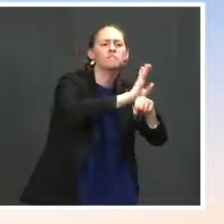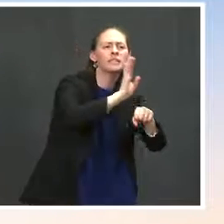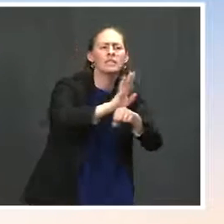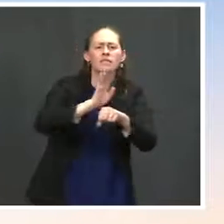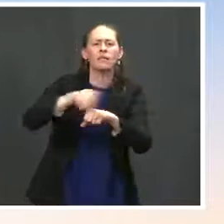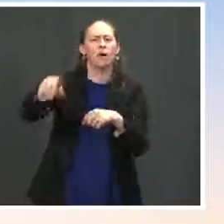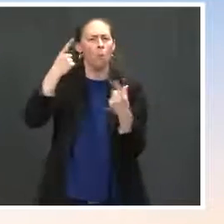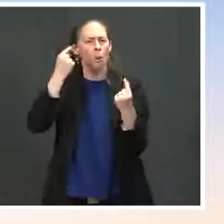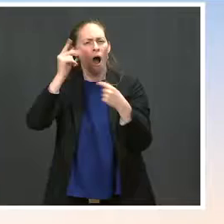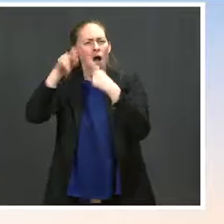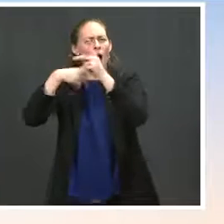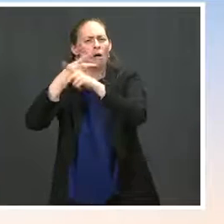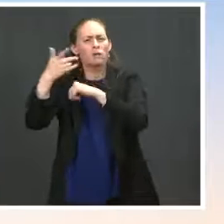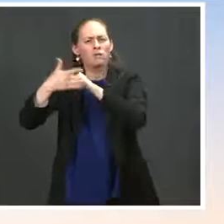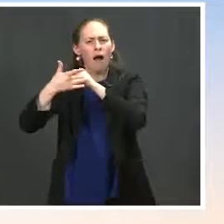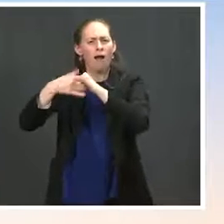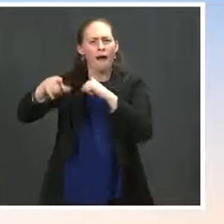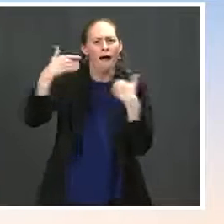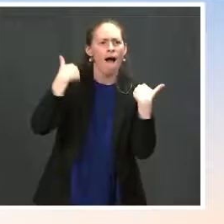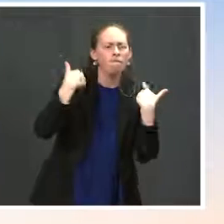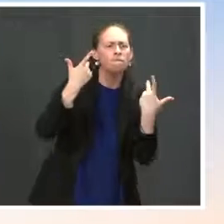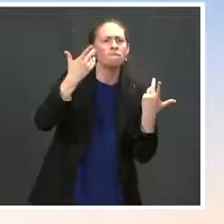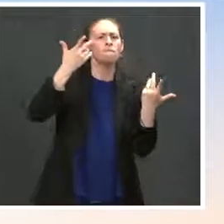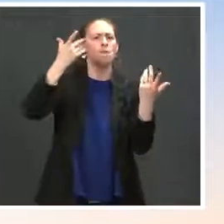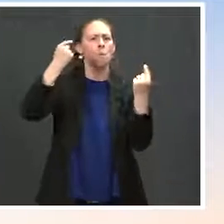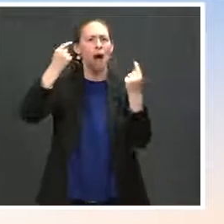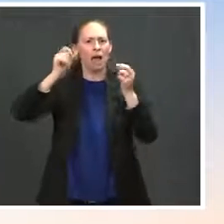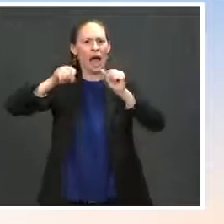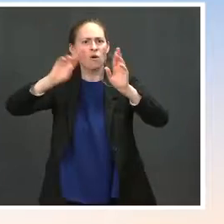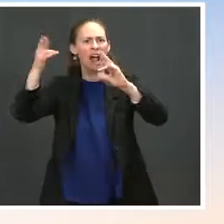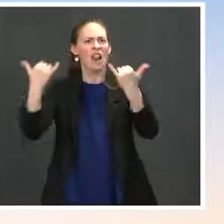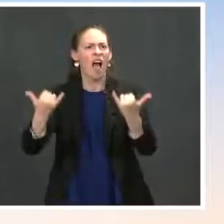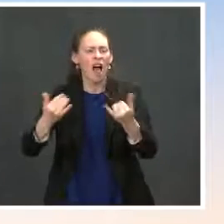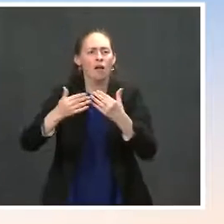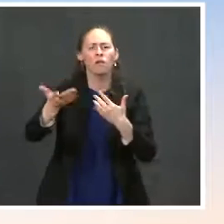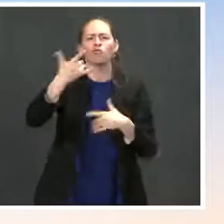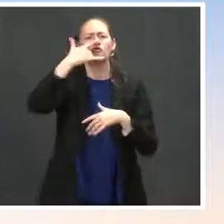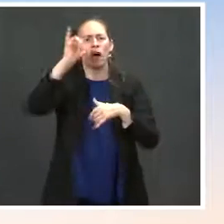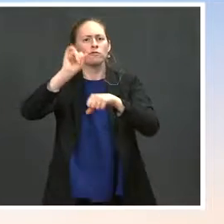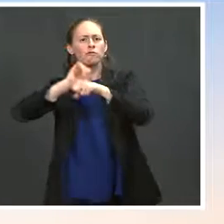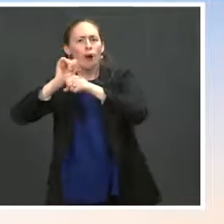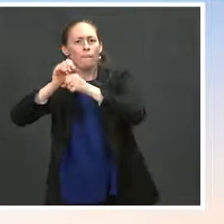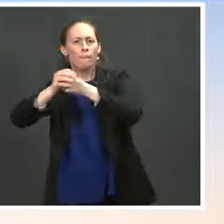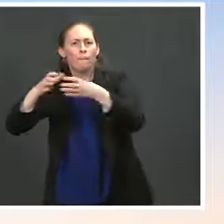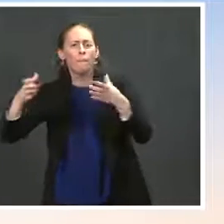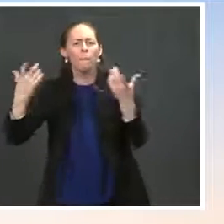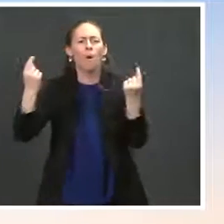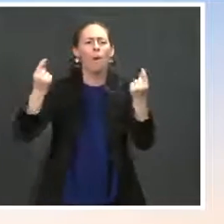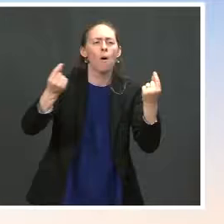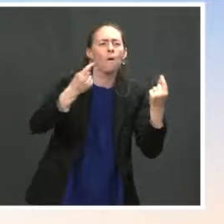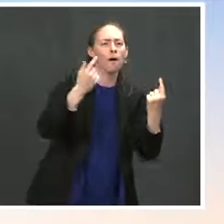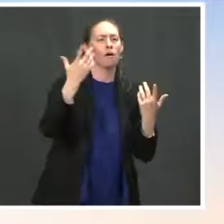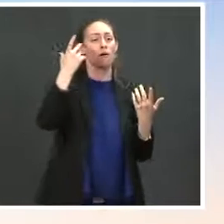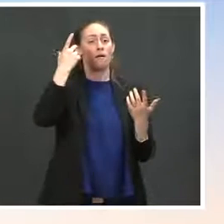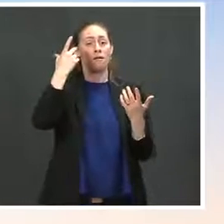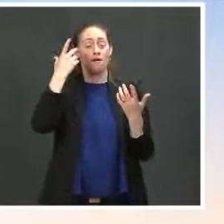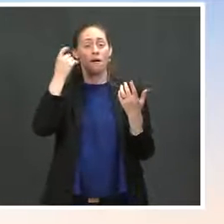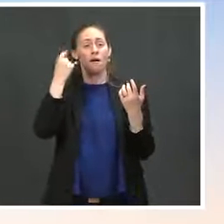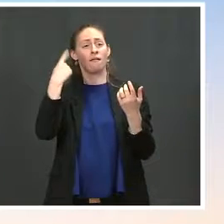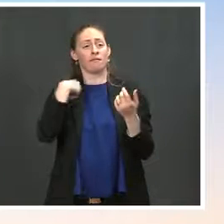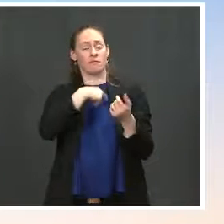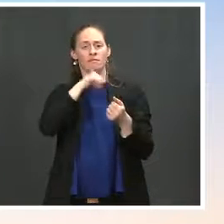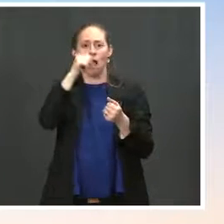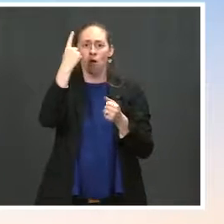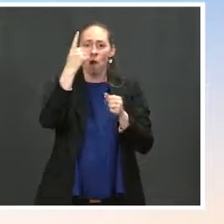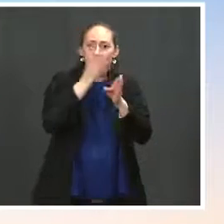technologies that are ready to be deployed now? How many jobs can be created by this? This is not just a bottoms up, it's also a